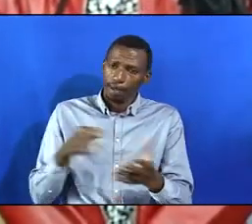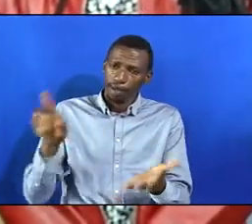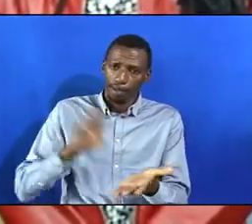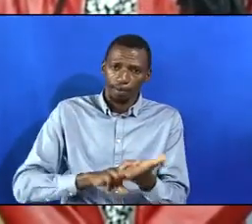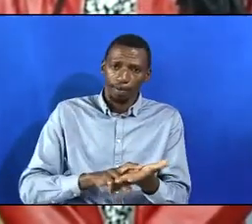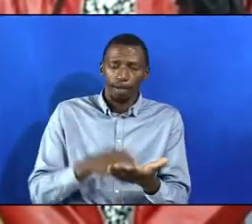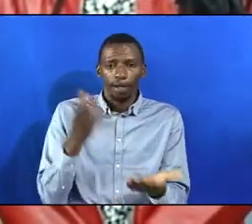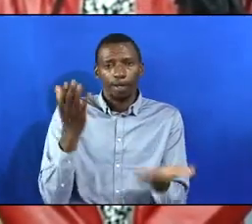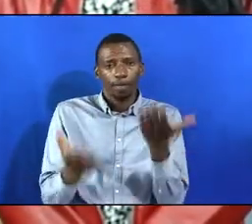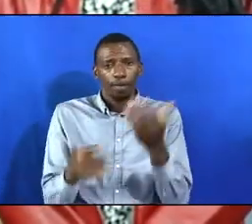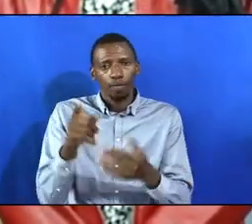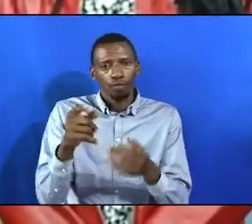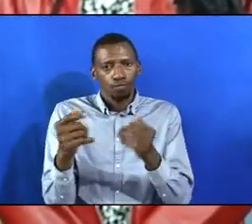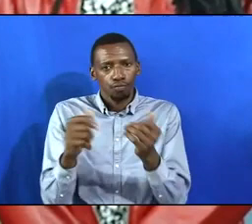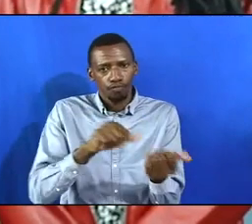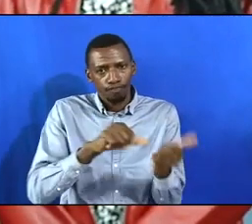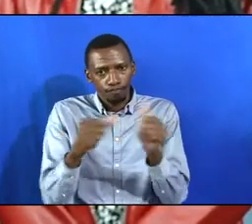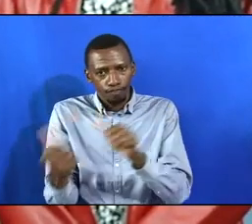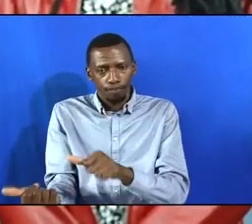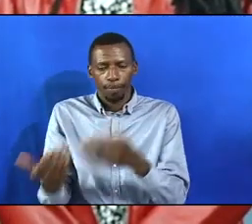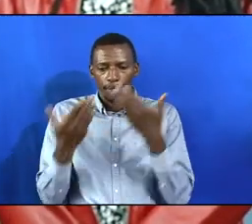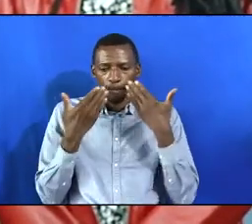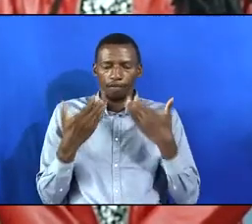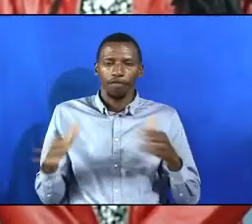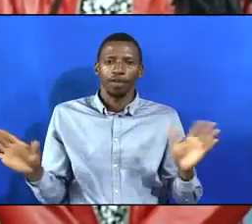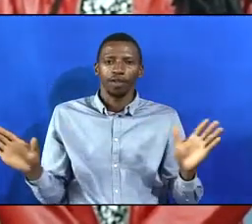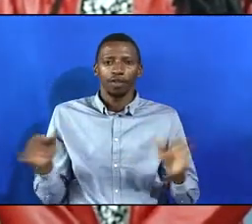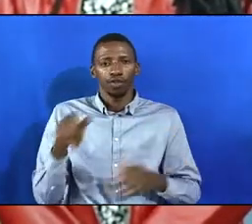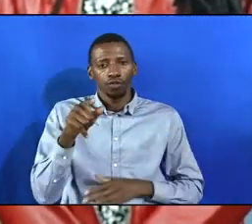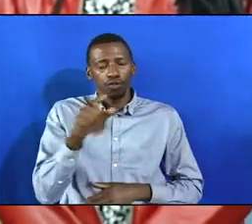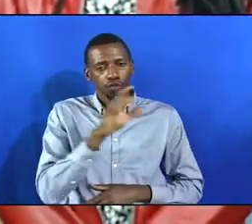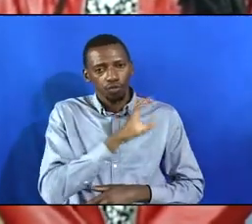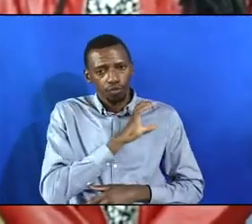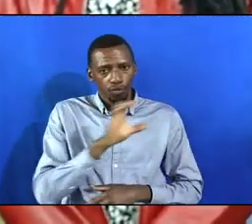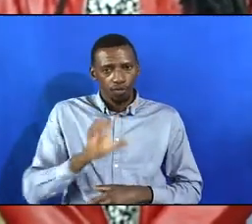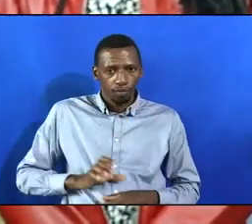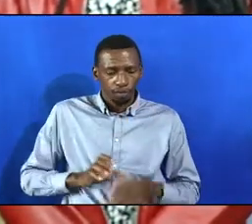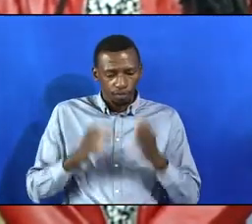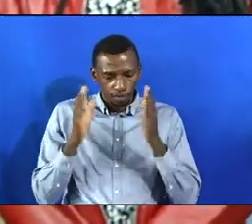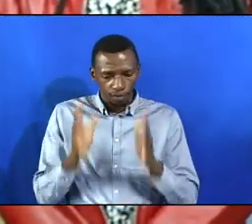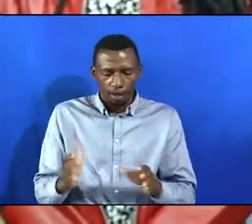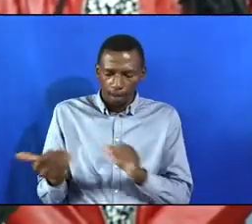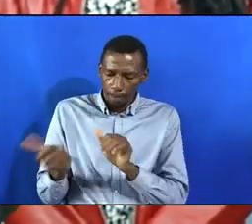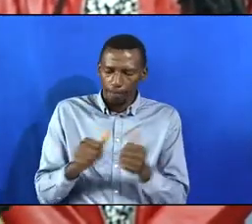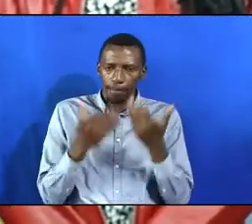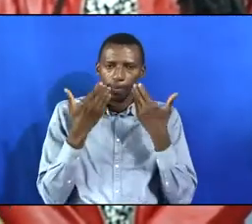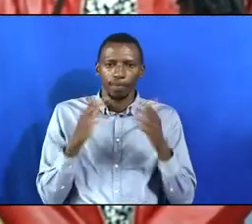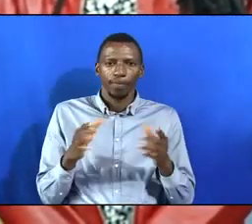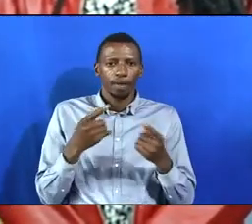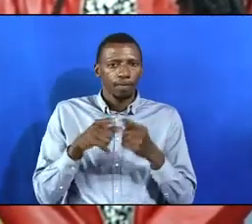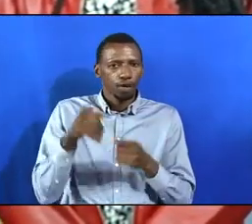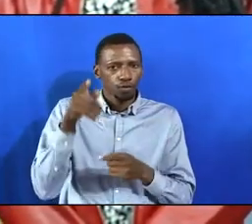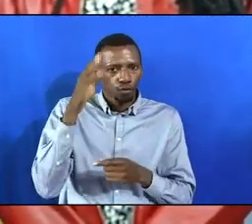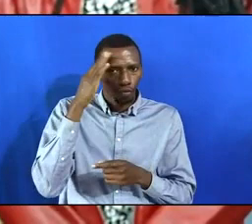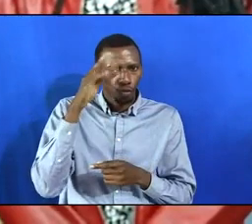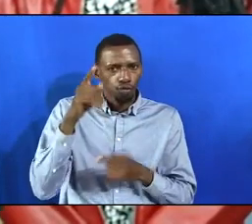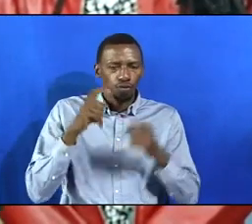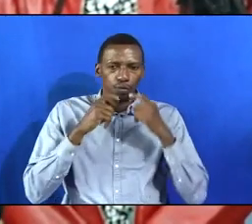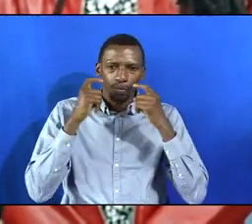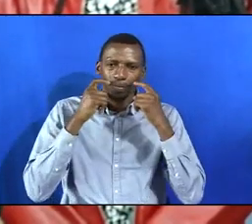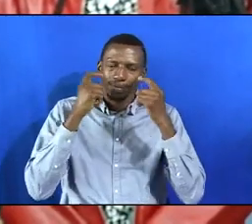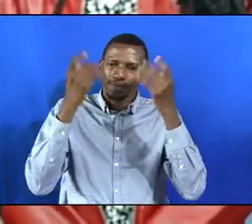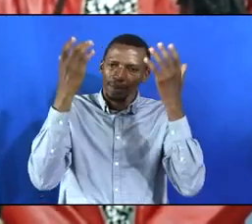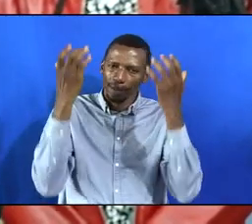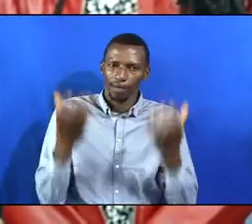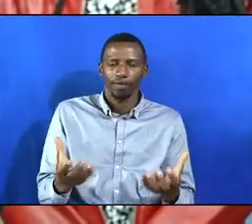baptized. You were Christians. You were a Christian, you were baptized, but you know you are backslidden.